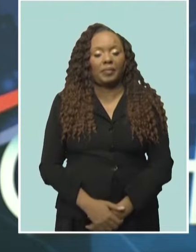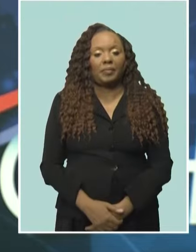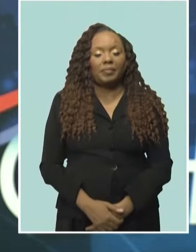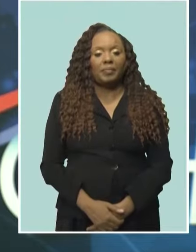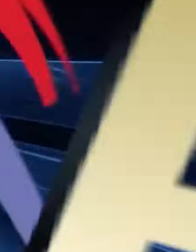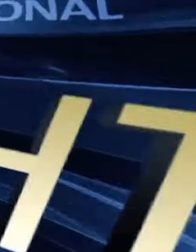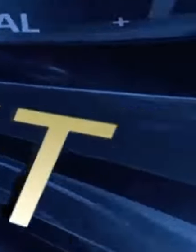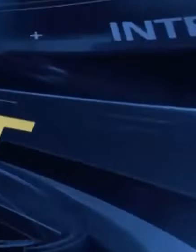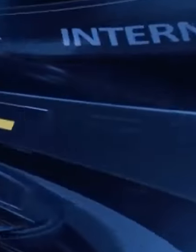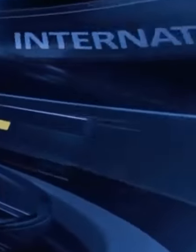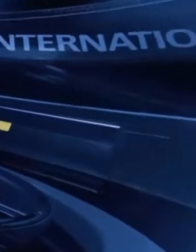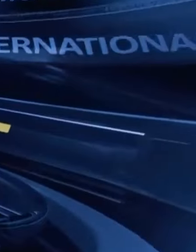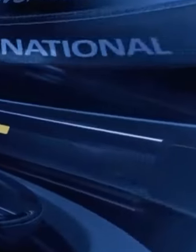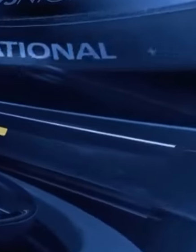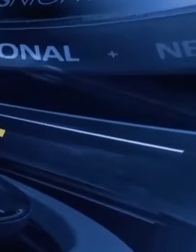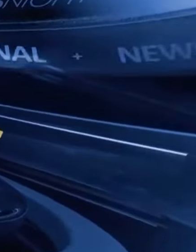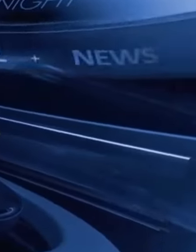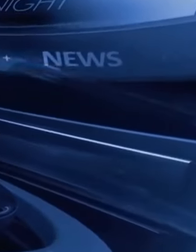Dubai.